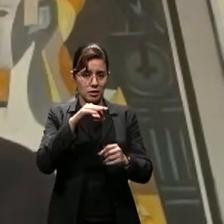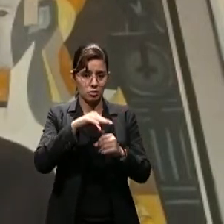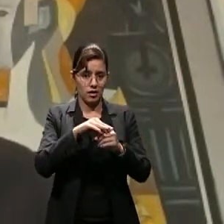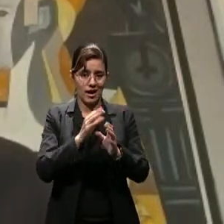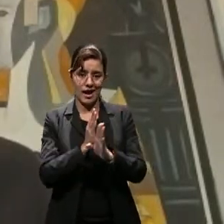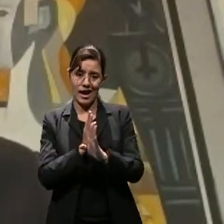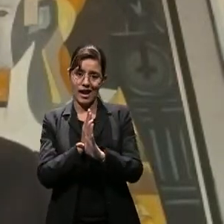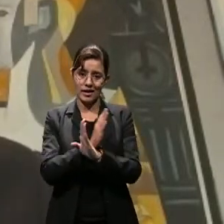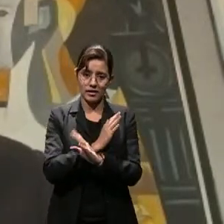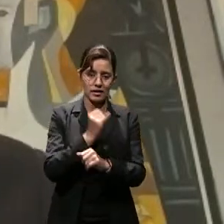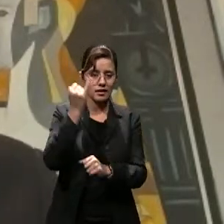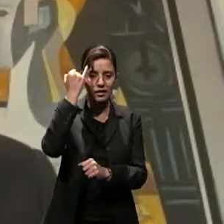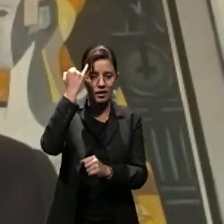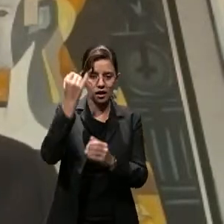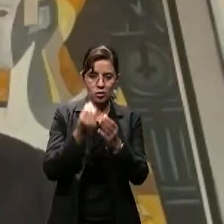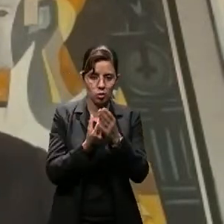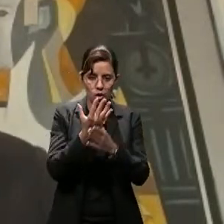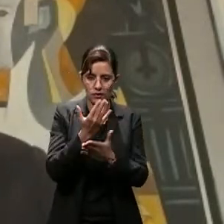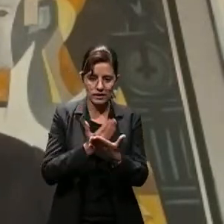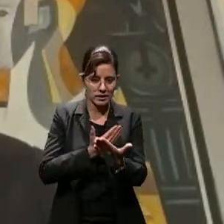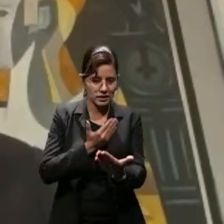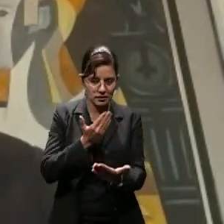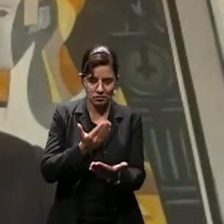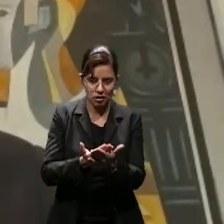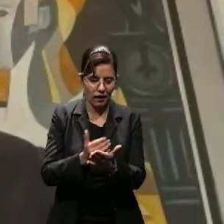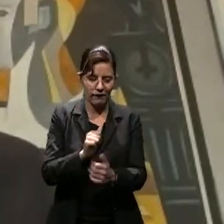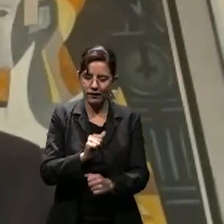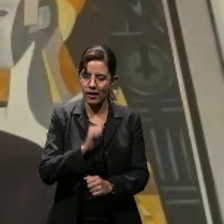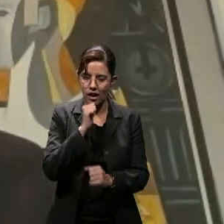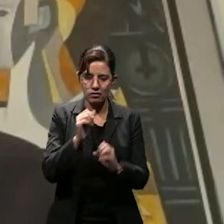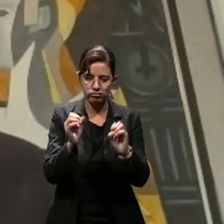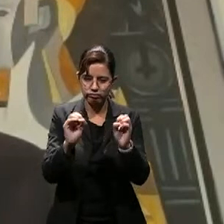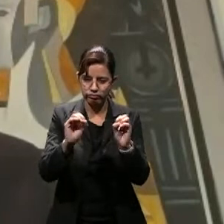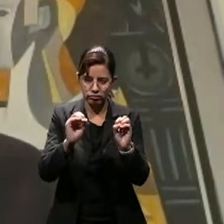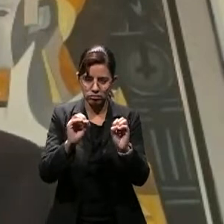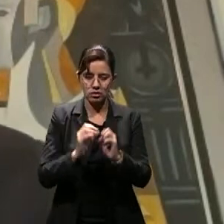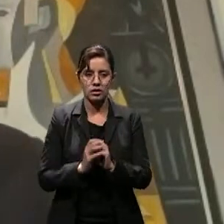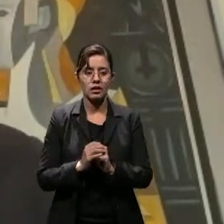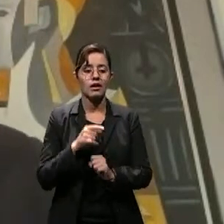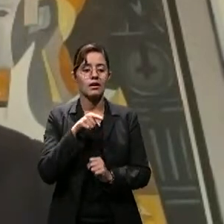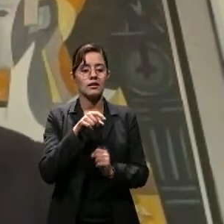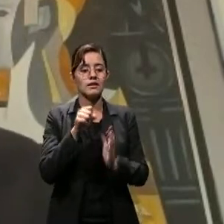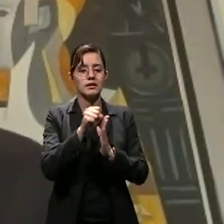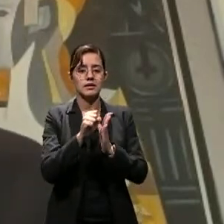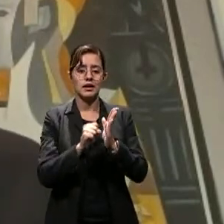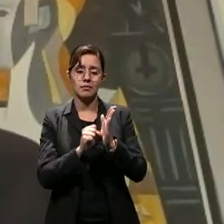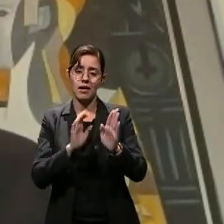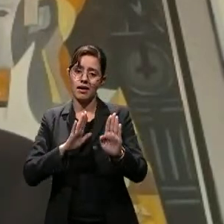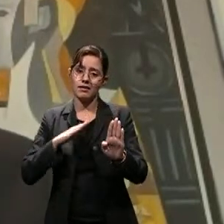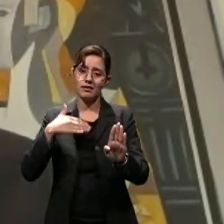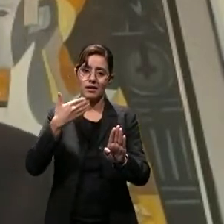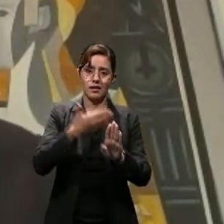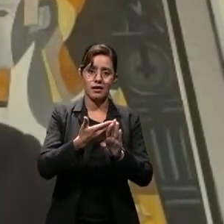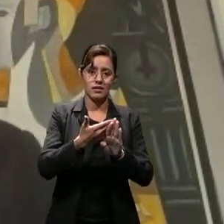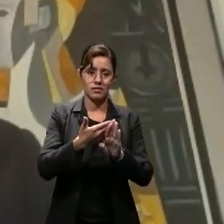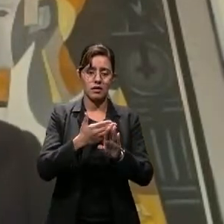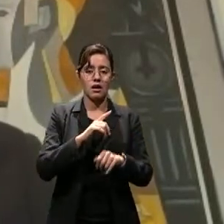proposal to change an electoral system in such a way that if there will